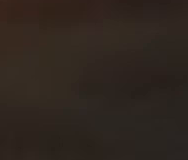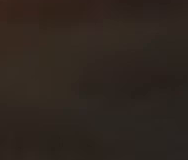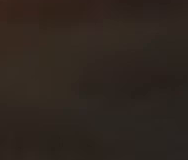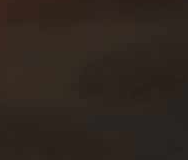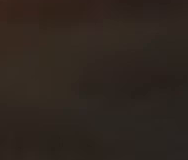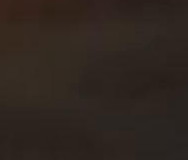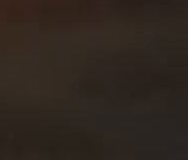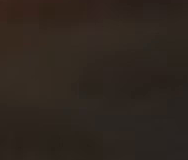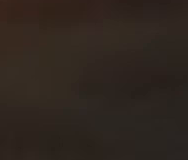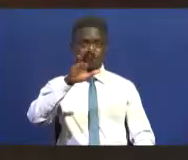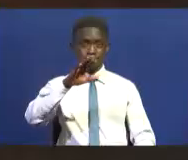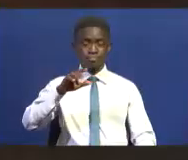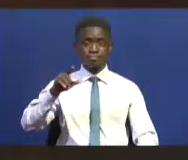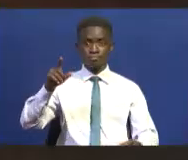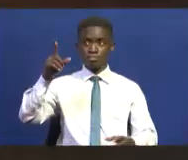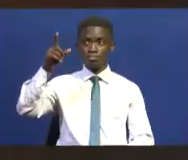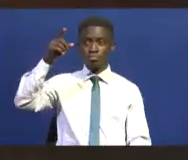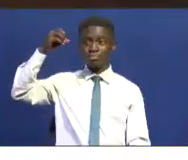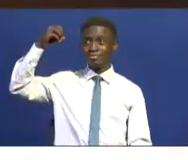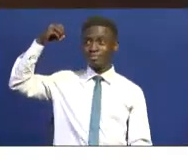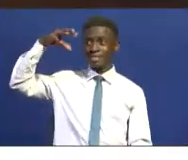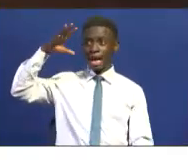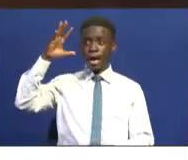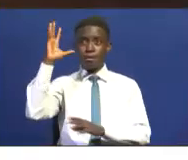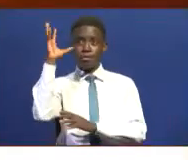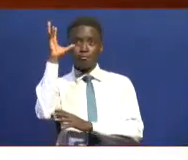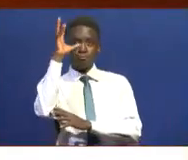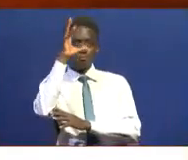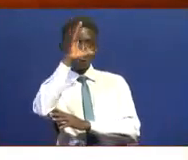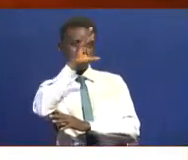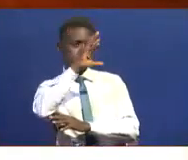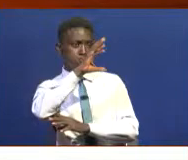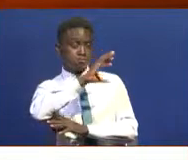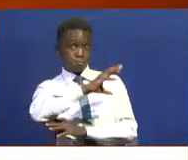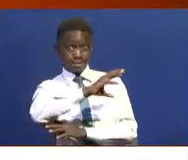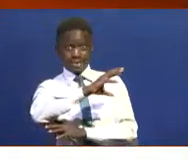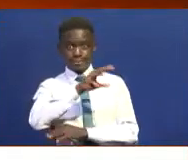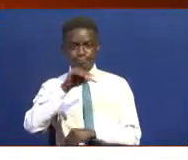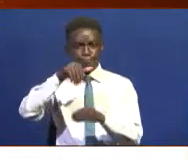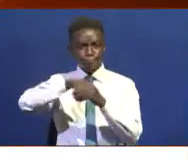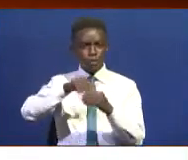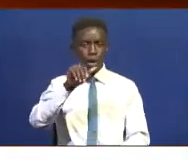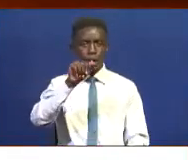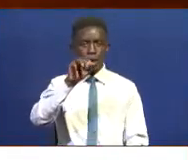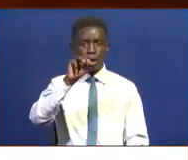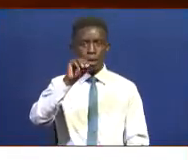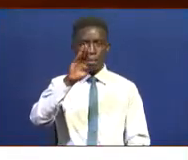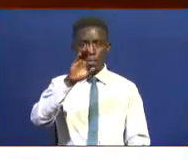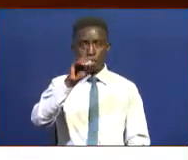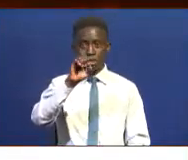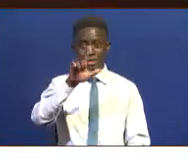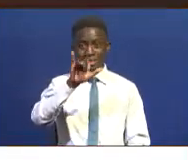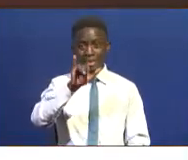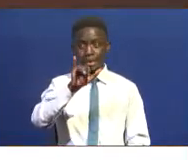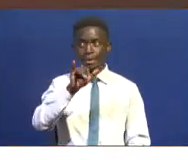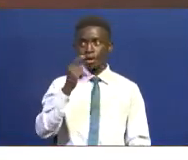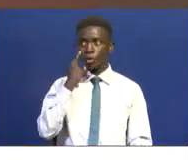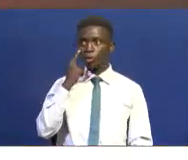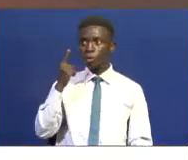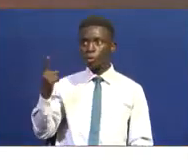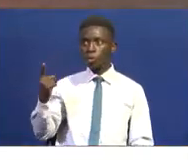The sun rises over Amboseli, golden rays dance upon the surface of the